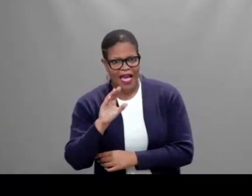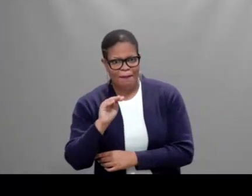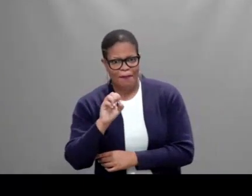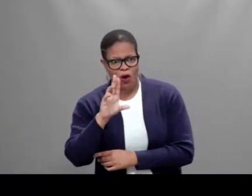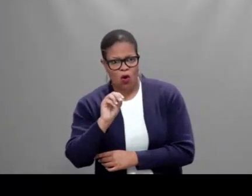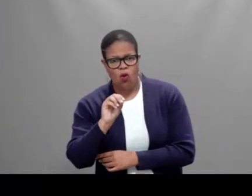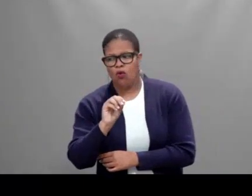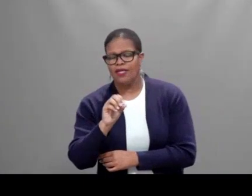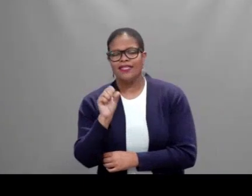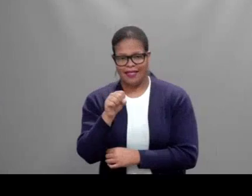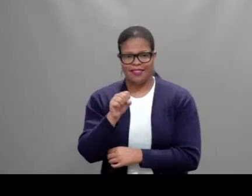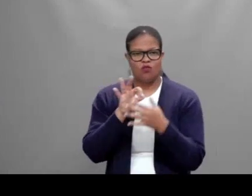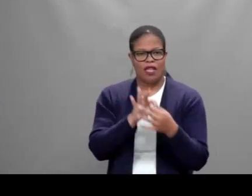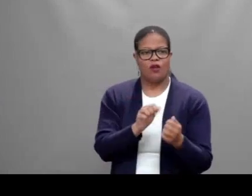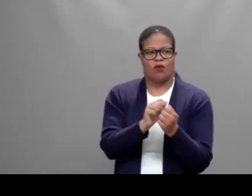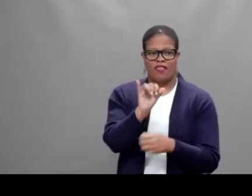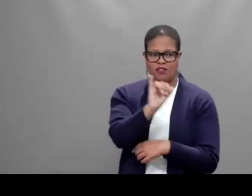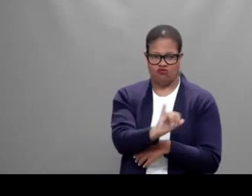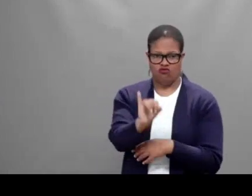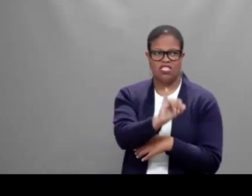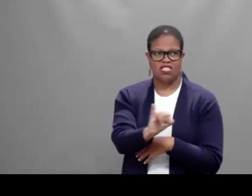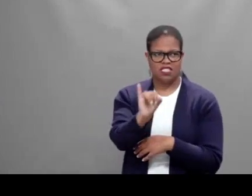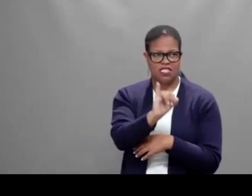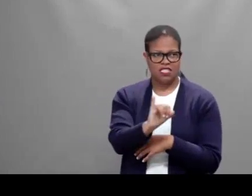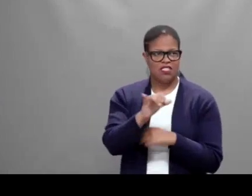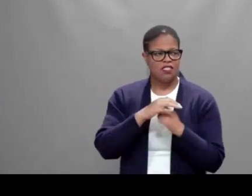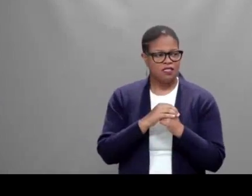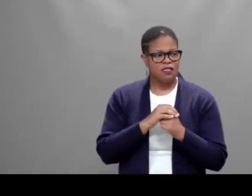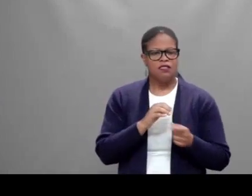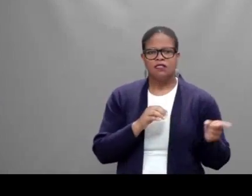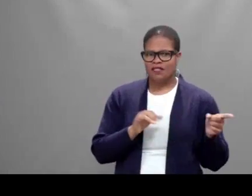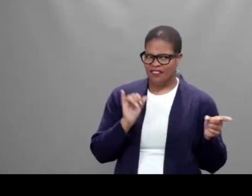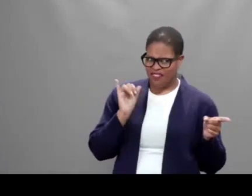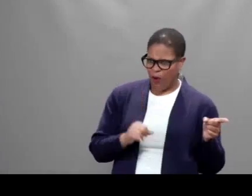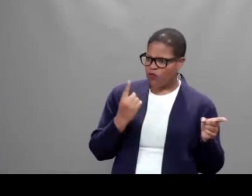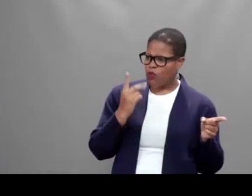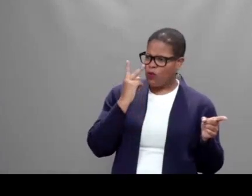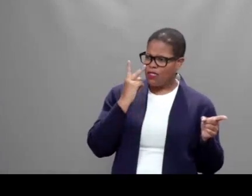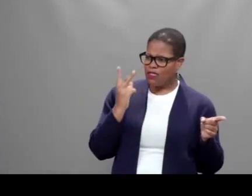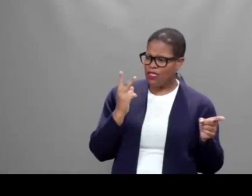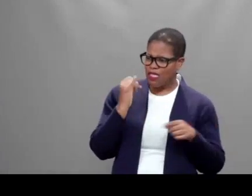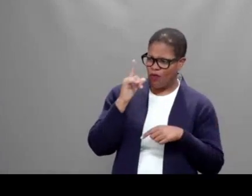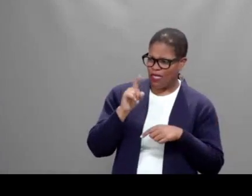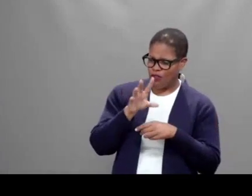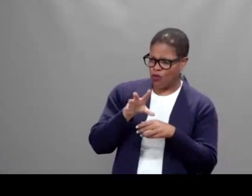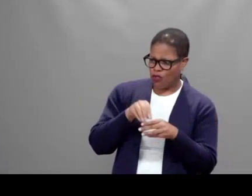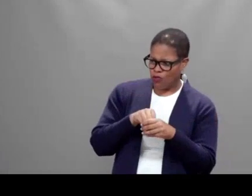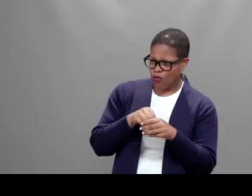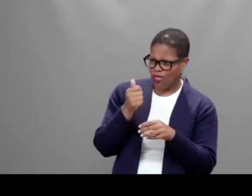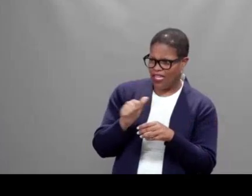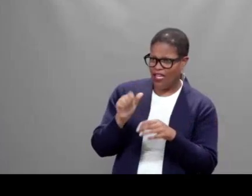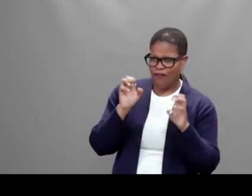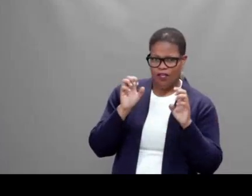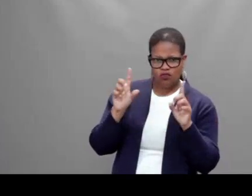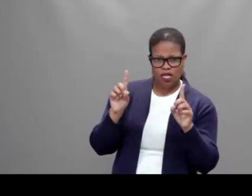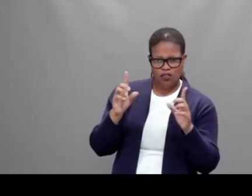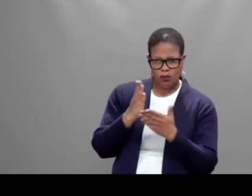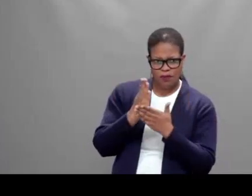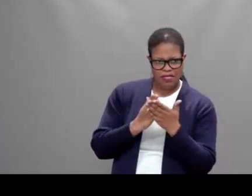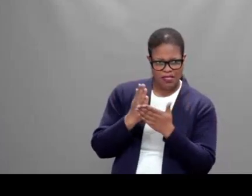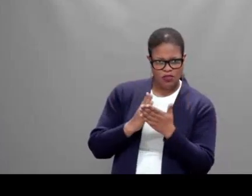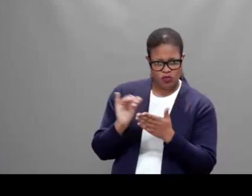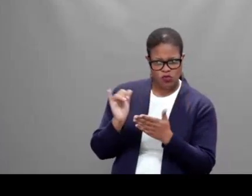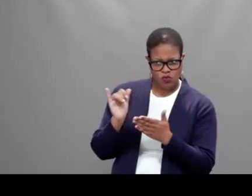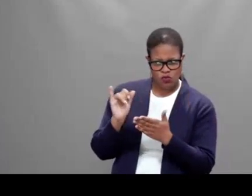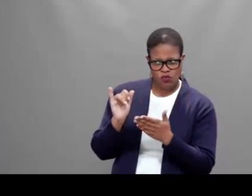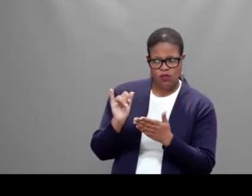memo on the insurance. Wasn't that the one we were gonna see if we needed to include any of the educational pieces